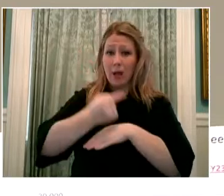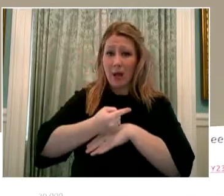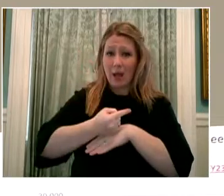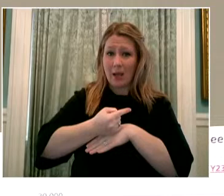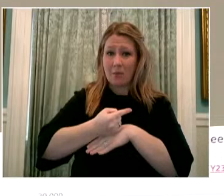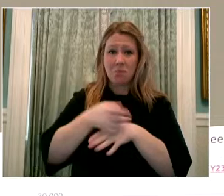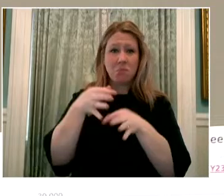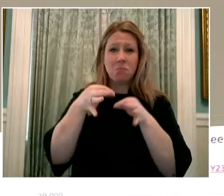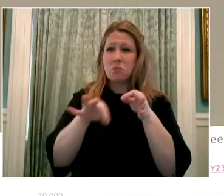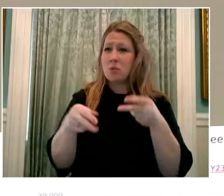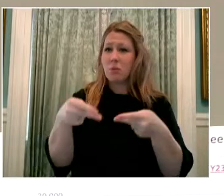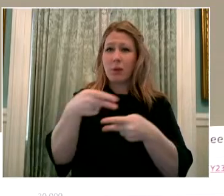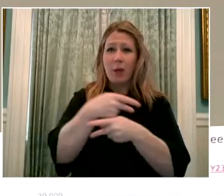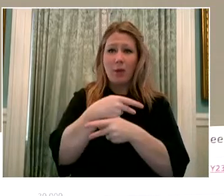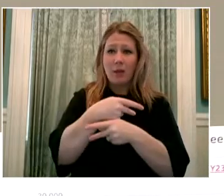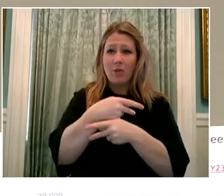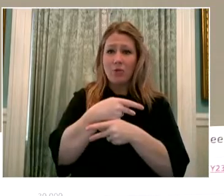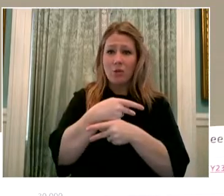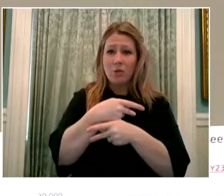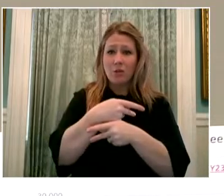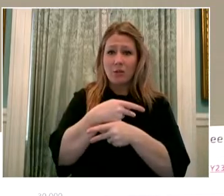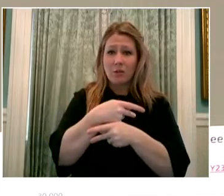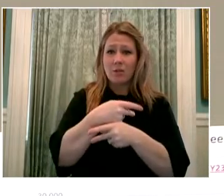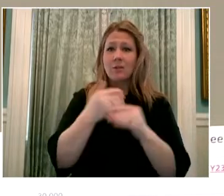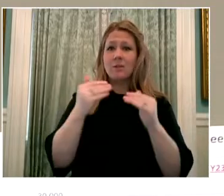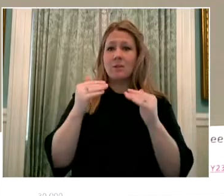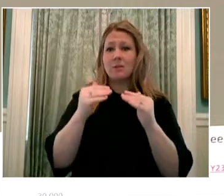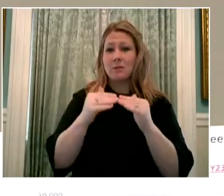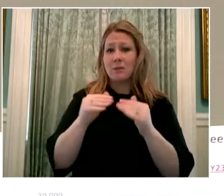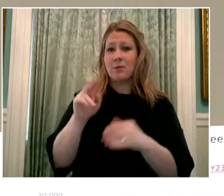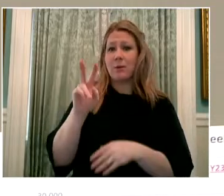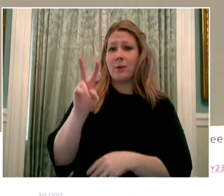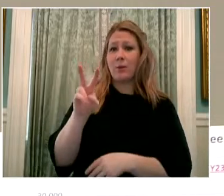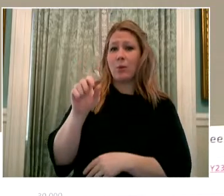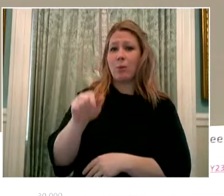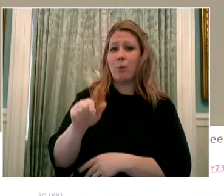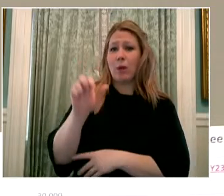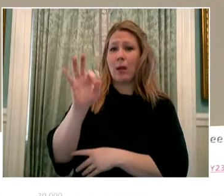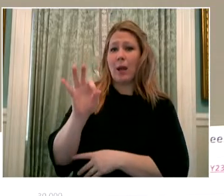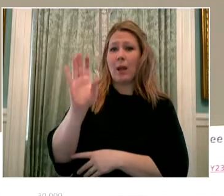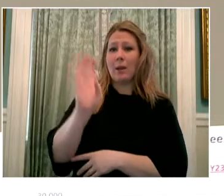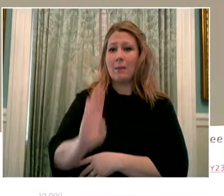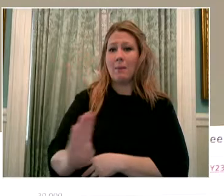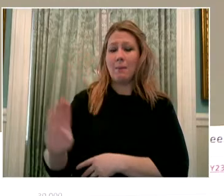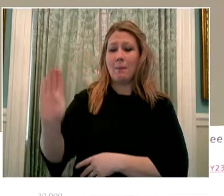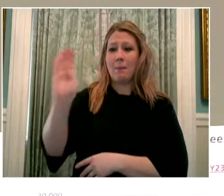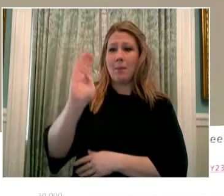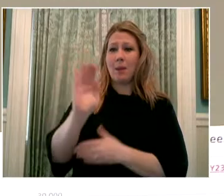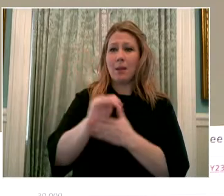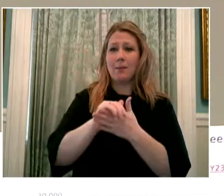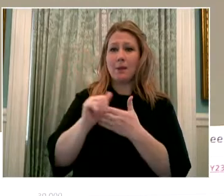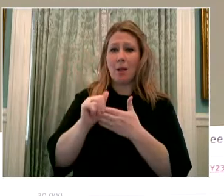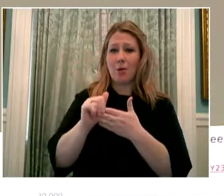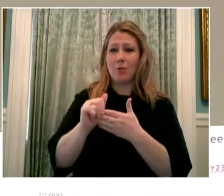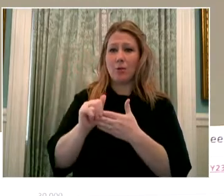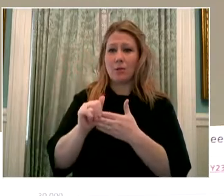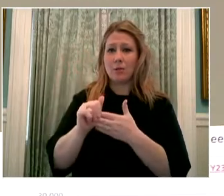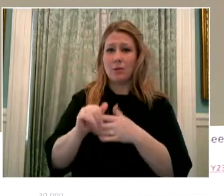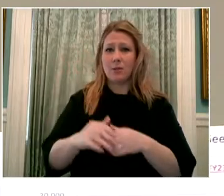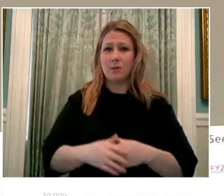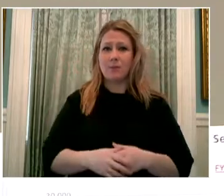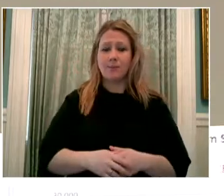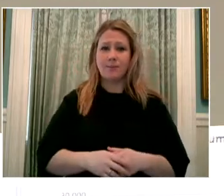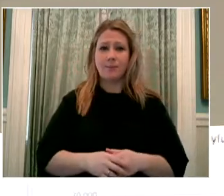calculation, 24,882 multiplied by 365 days, multiplied by 320 days, that gives you $2.9